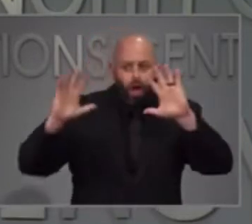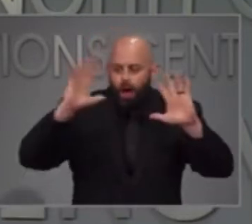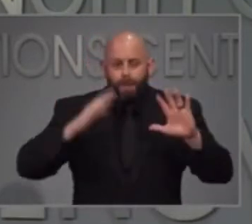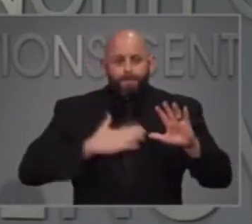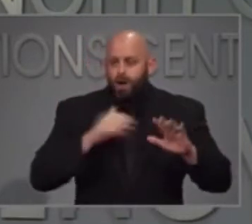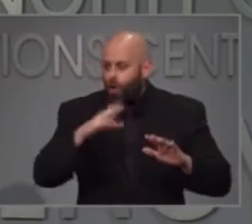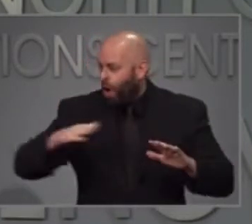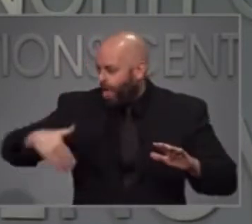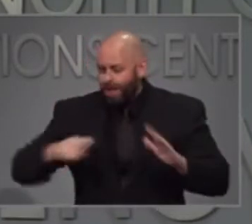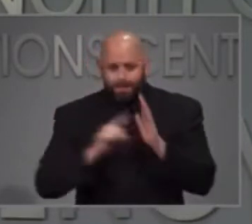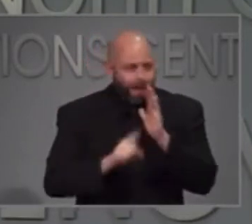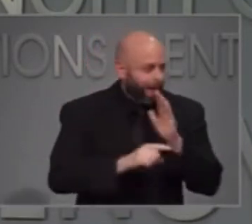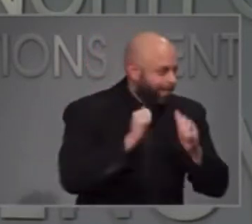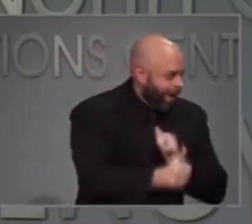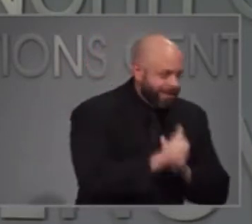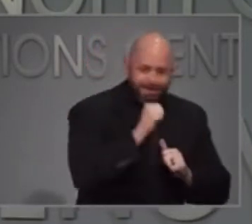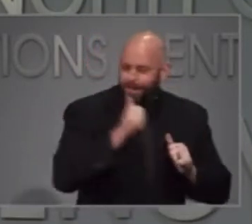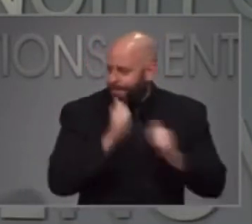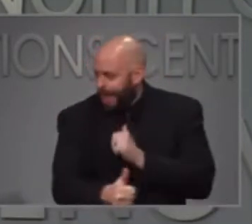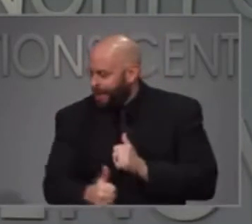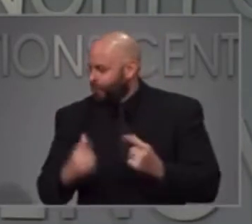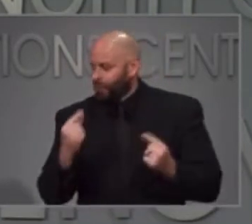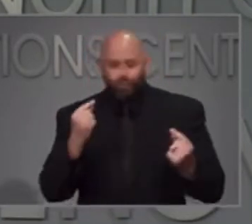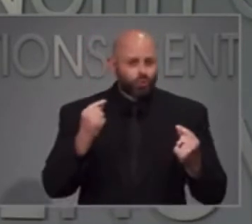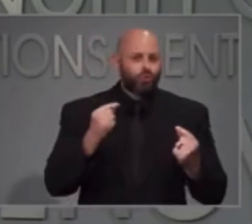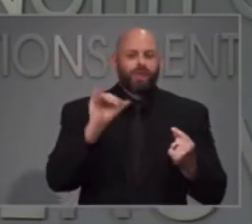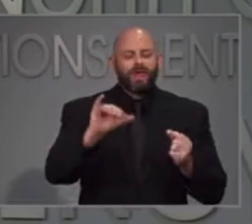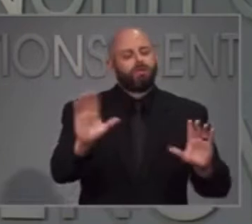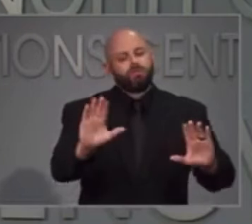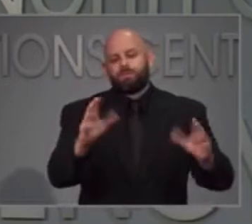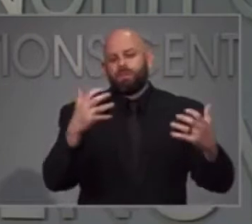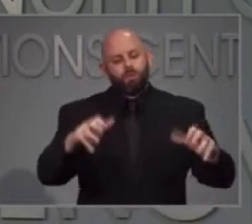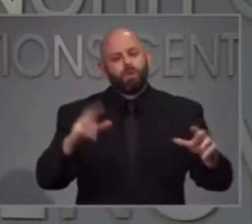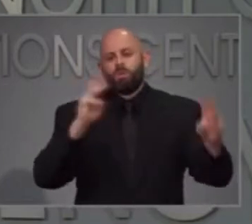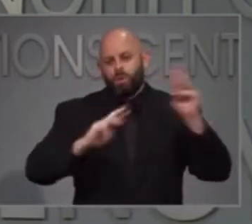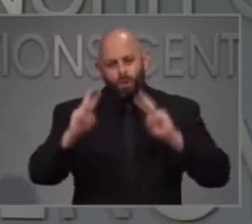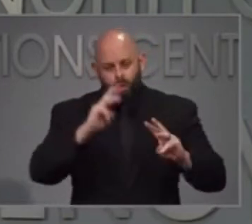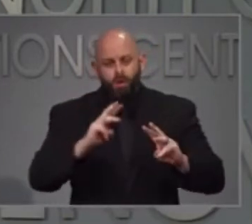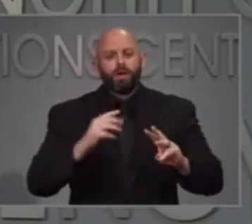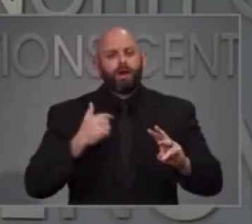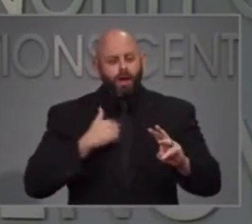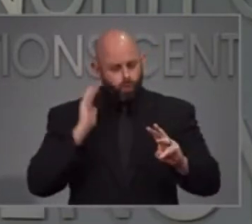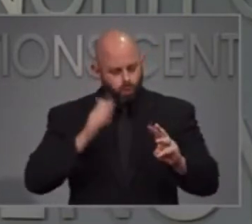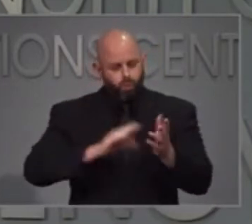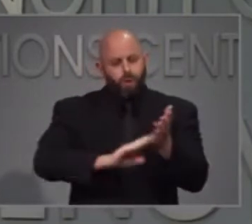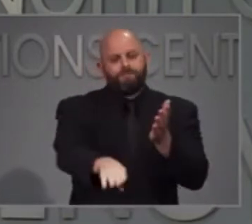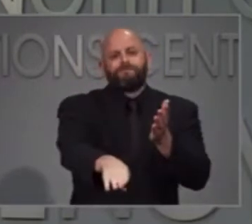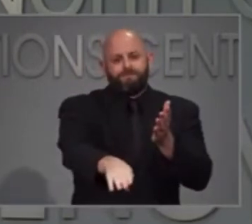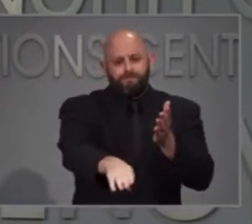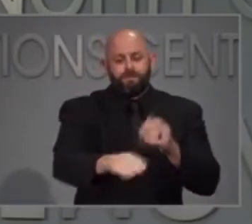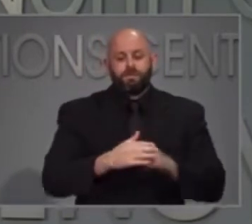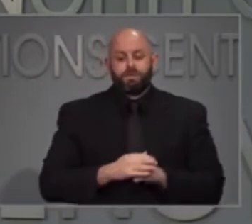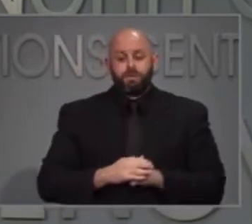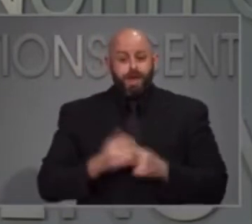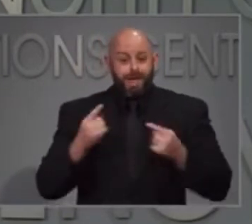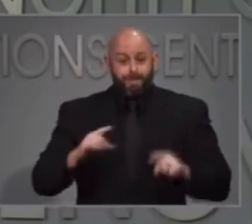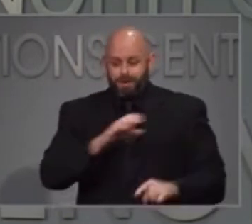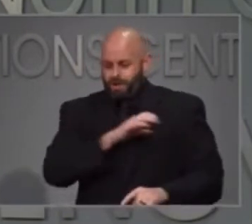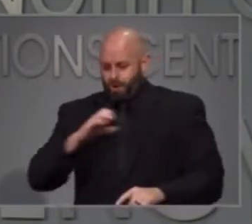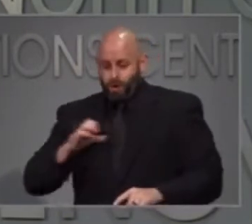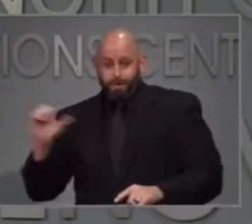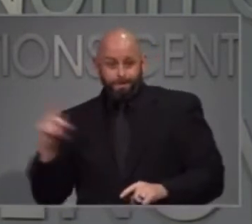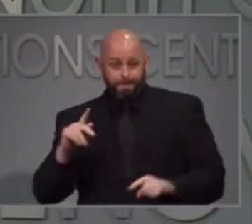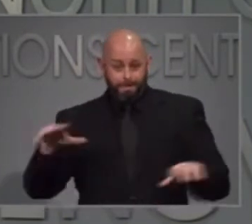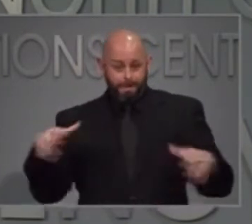delayed a few months. So I think that when the General Assembly comes back, you will see some action on that and